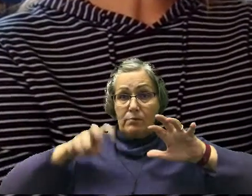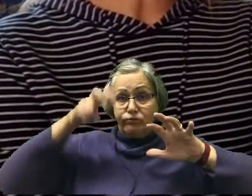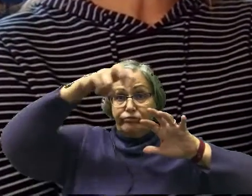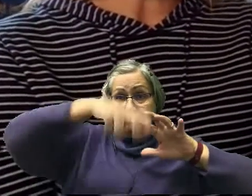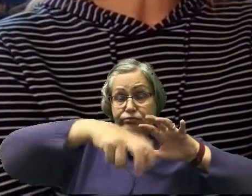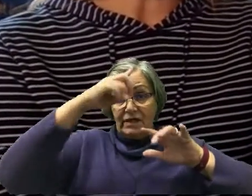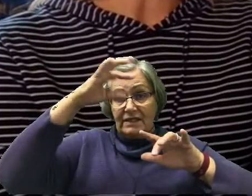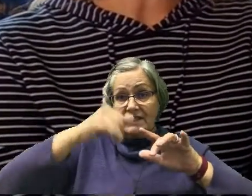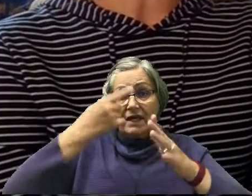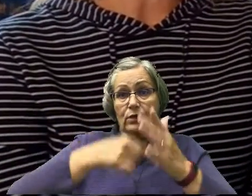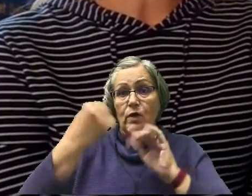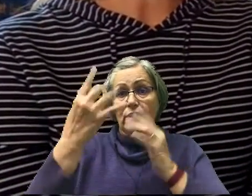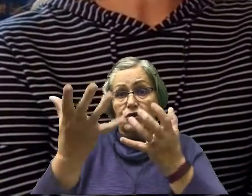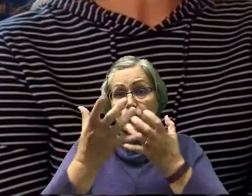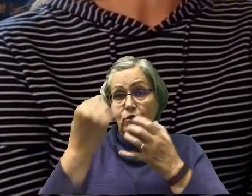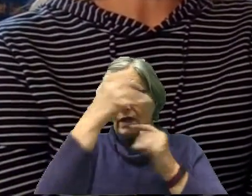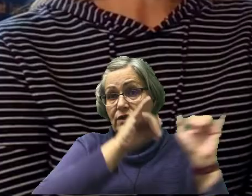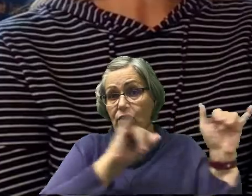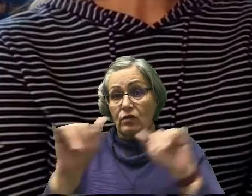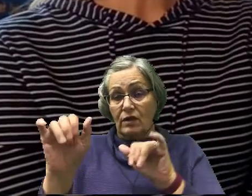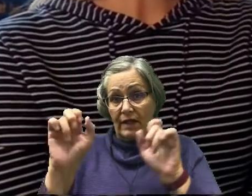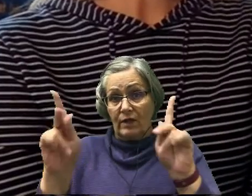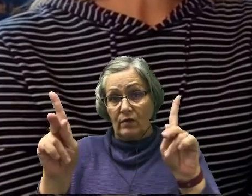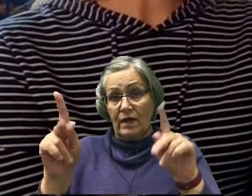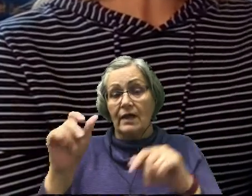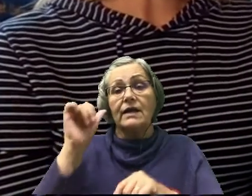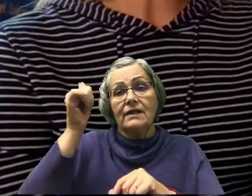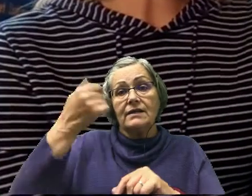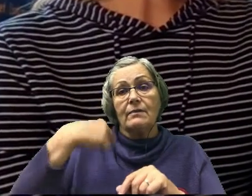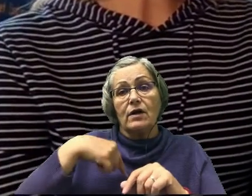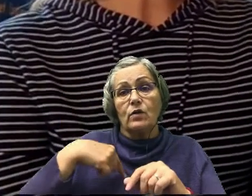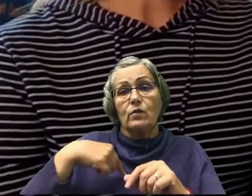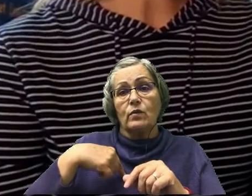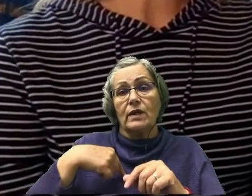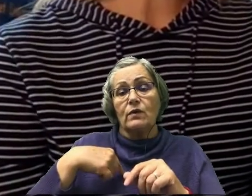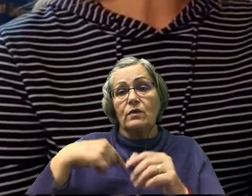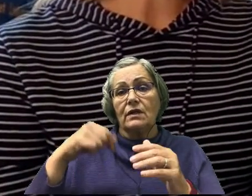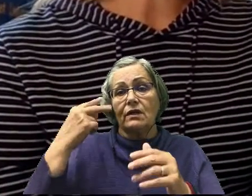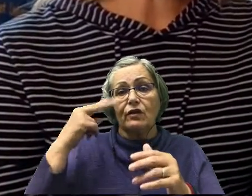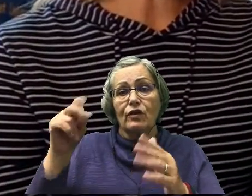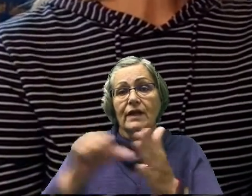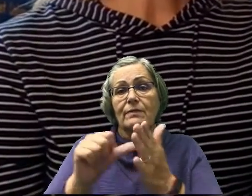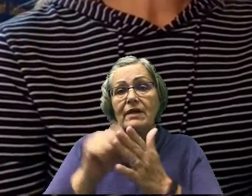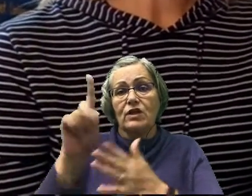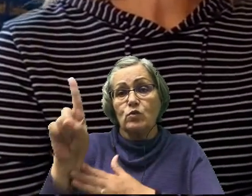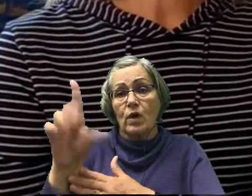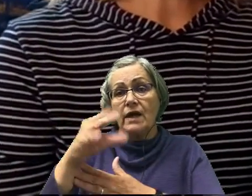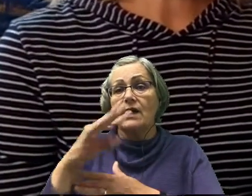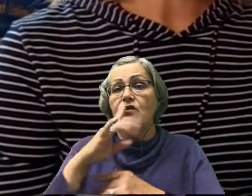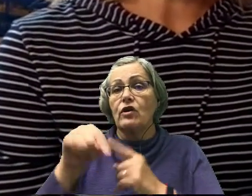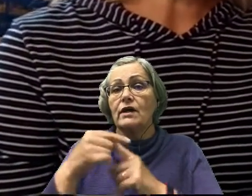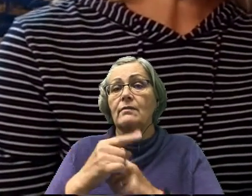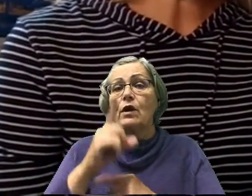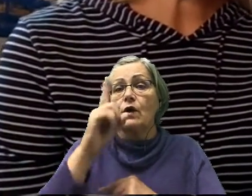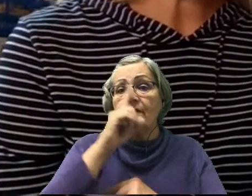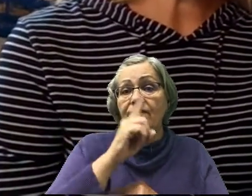decide what you want your fall cover to be, okay? So tomorrow we're going to dig into page 1 of our book. We'll talk about fiction